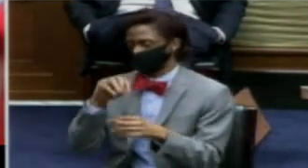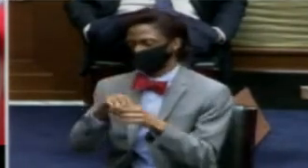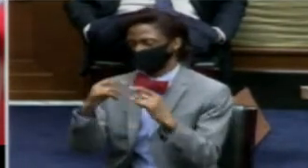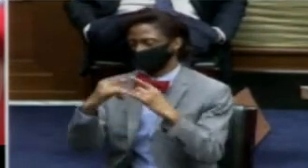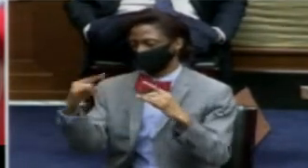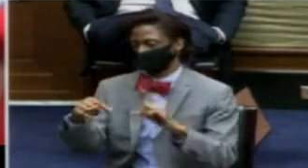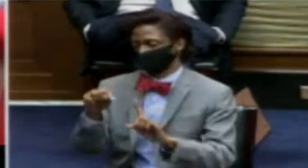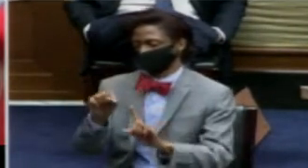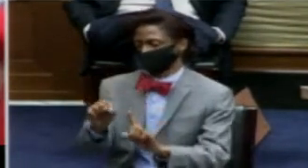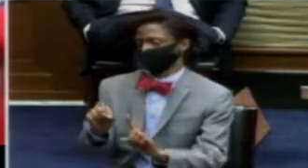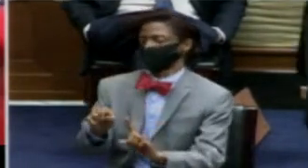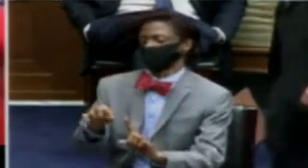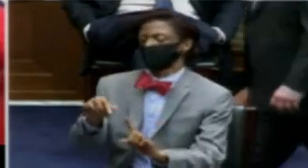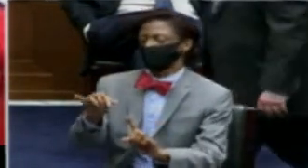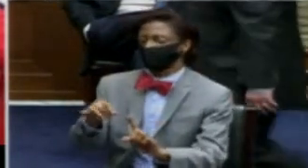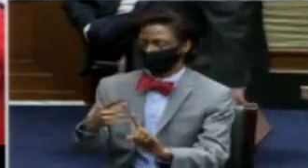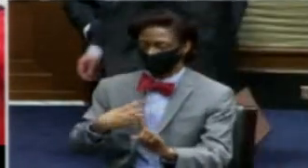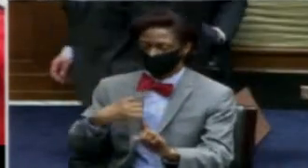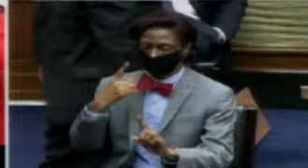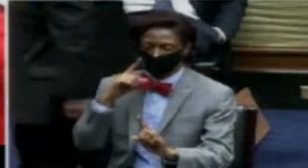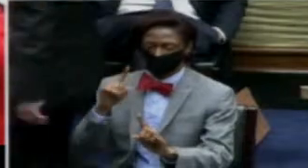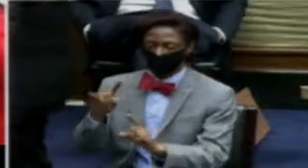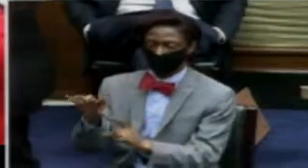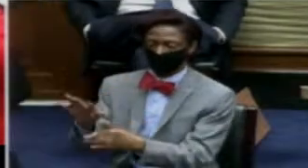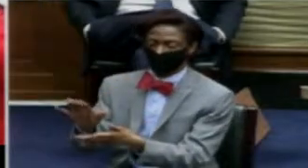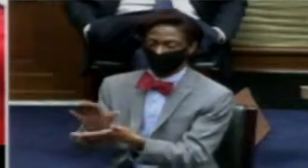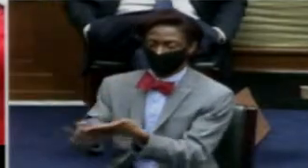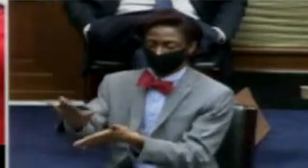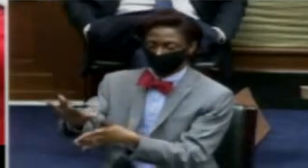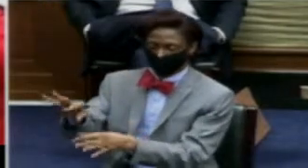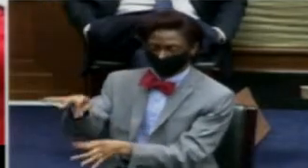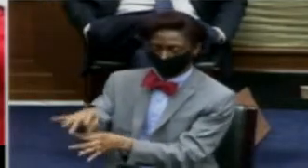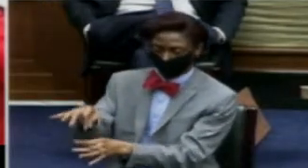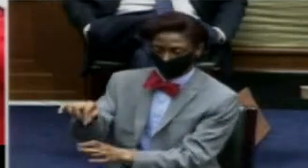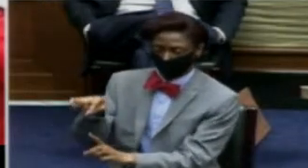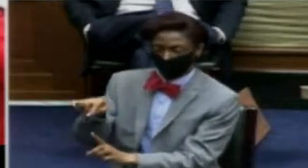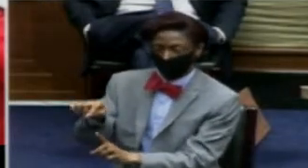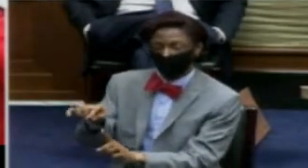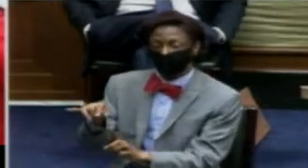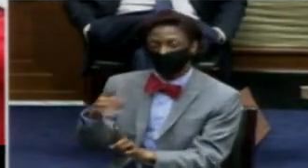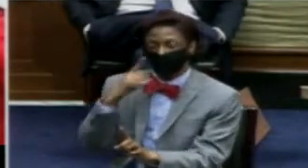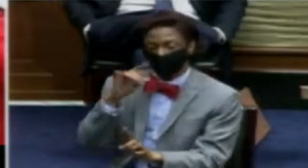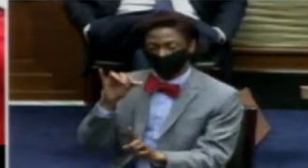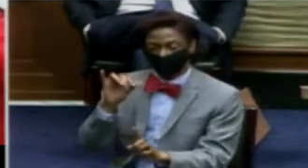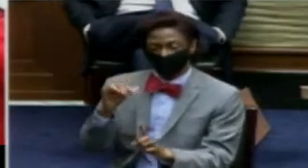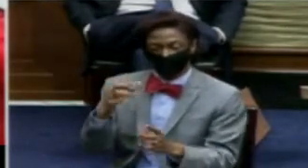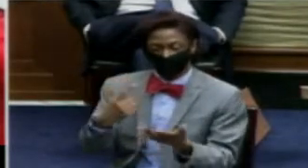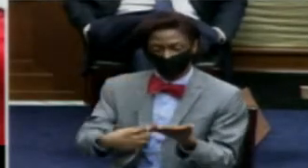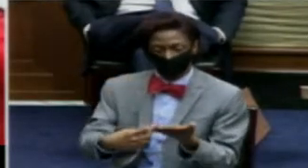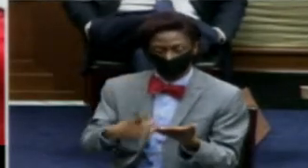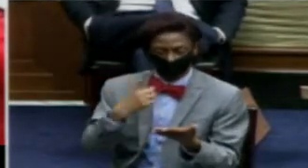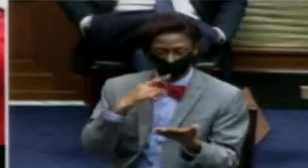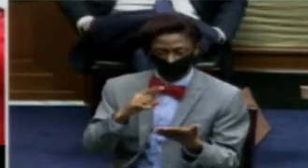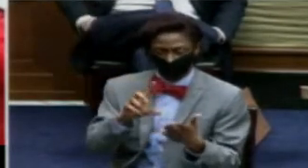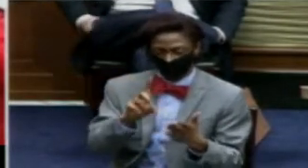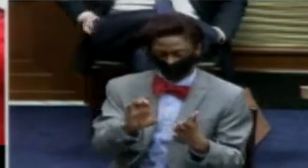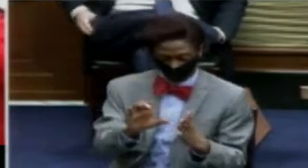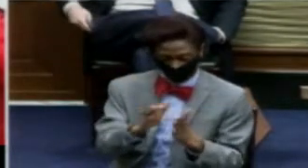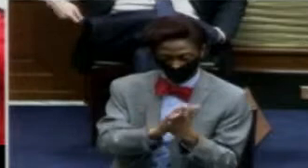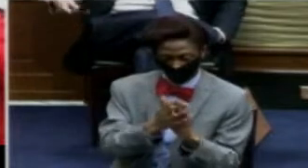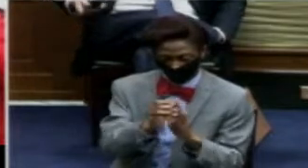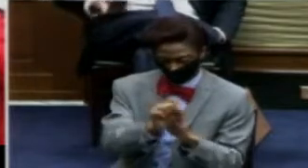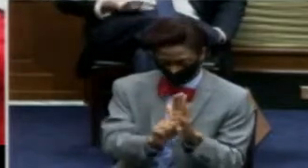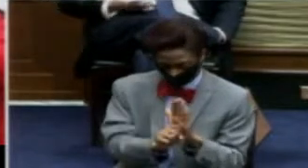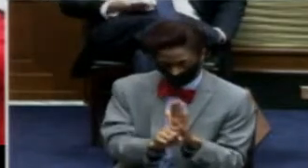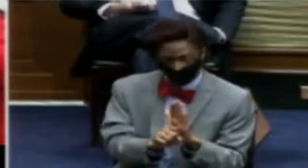Columbia as if it were a state for purposes of the Electoral College. Both the amendment and the argument for D.C. statehood are founded on the false premise that failure to accord the district equality